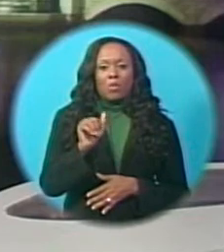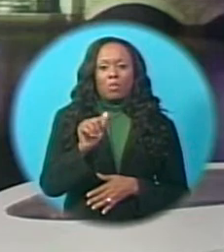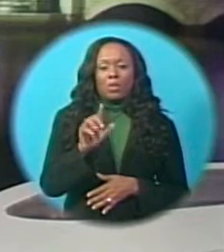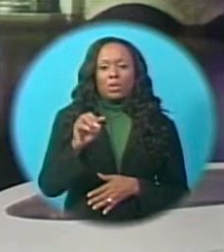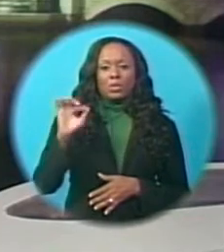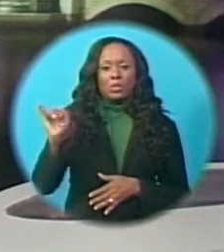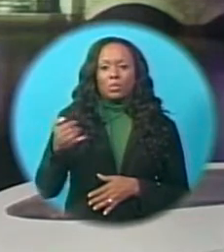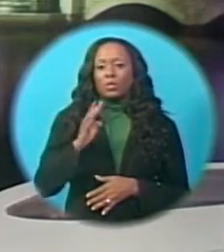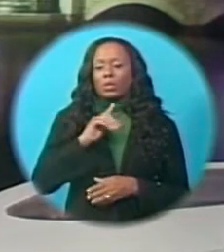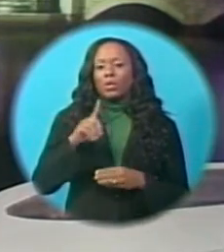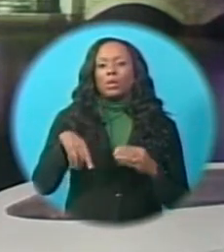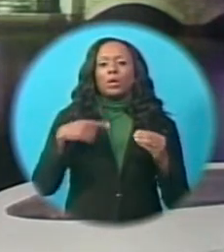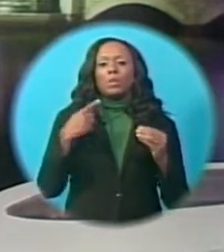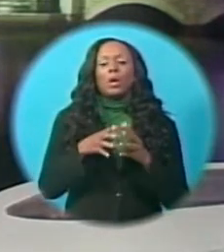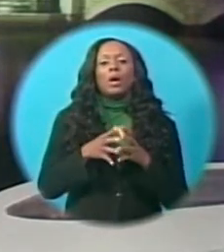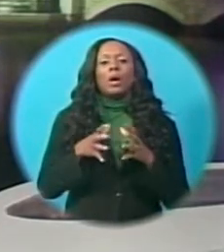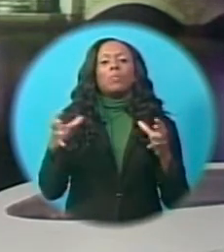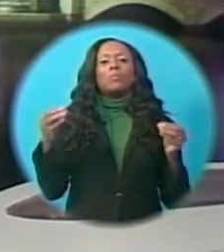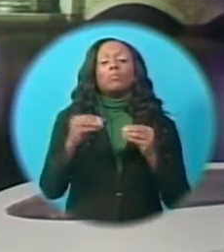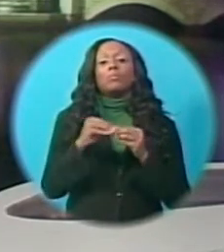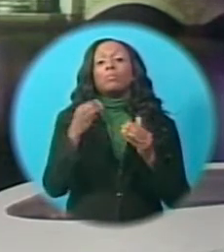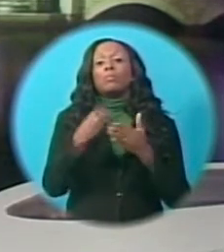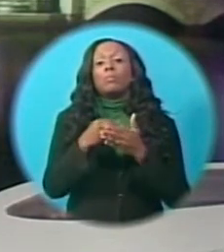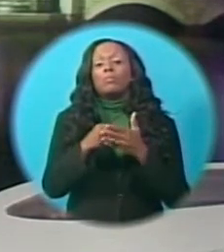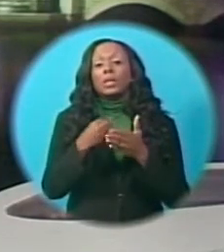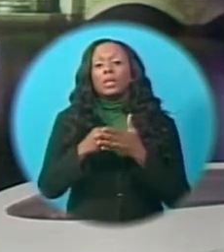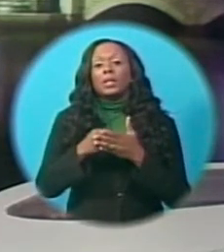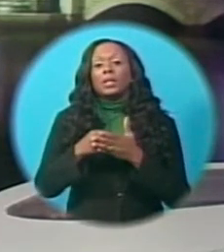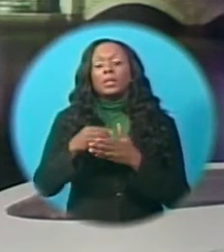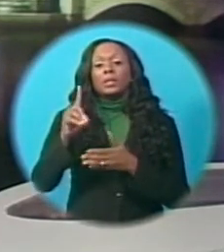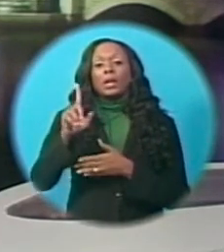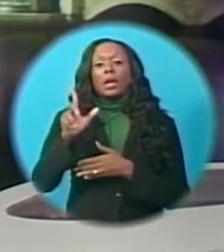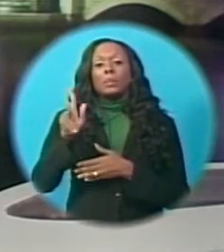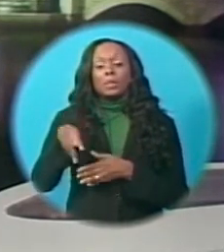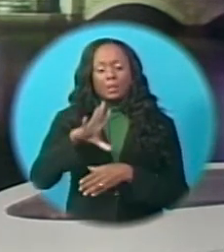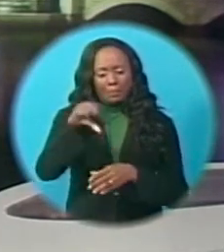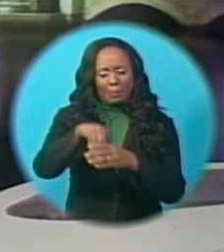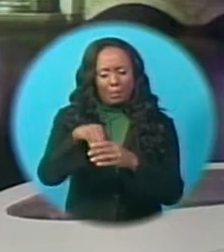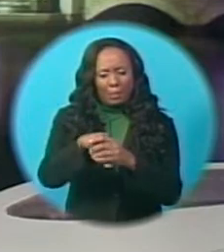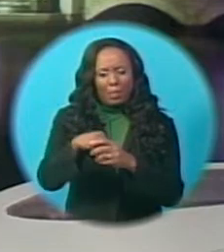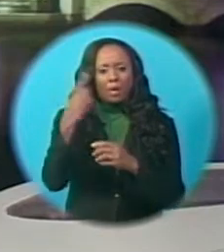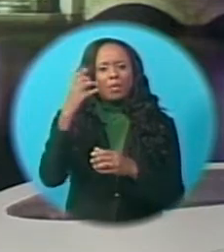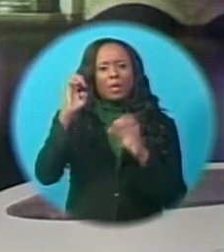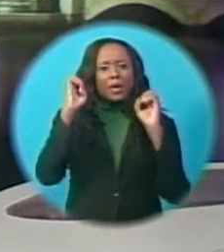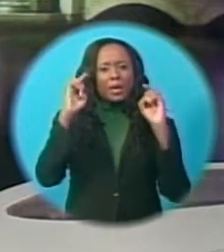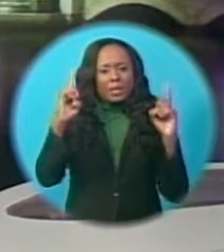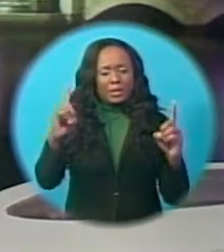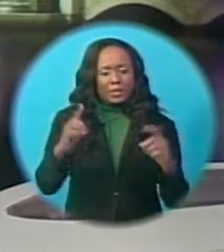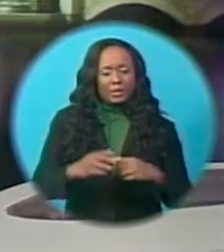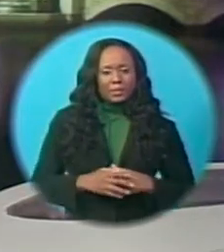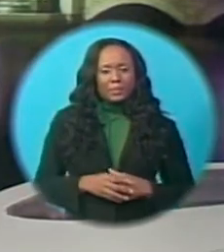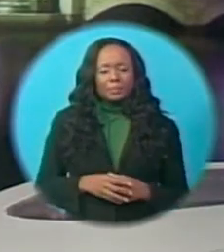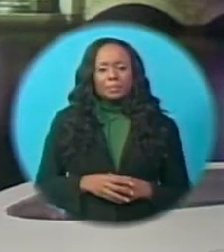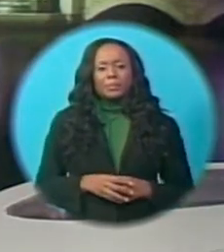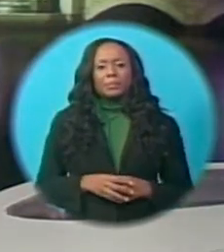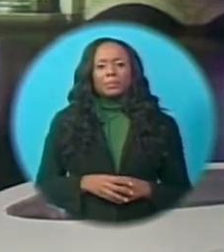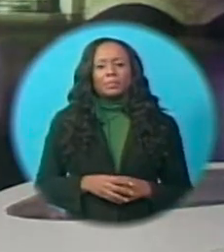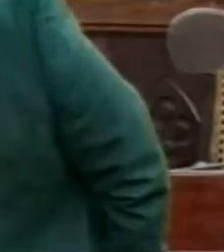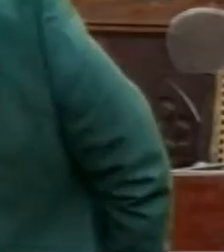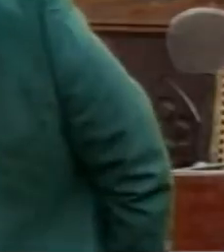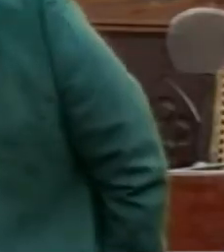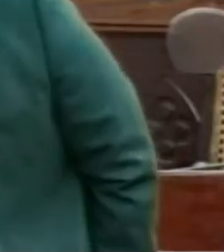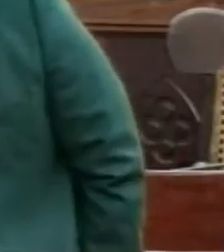enlighten the House on just how much more money the ruling party is putting into projects like the Higher Education Awards.